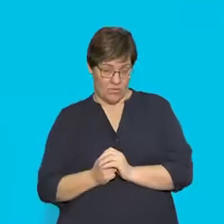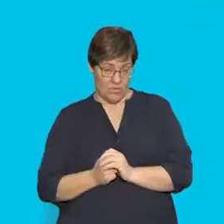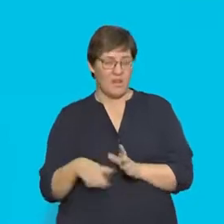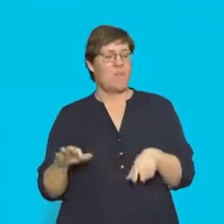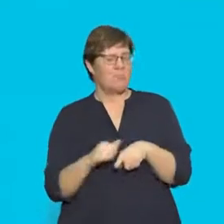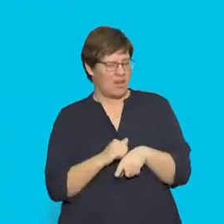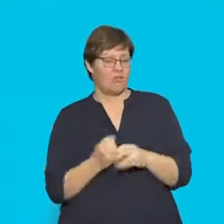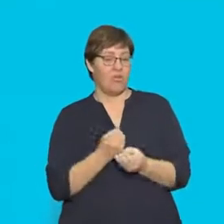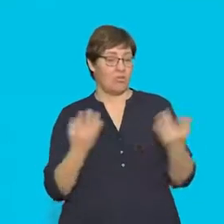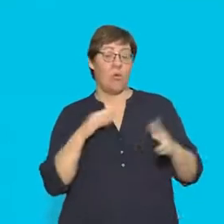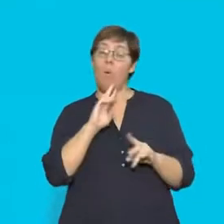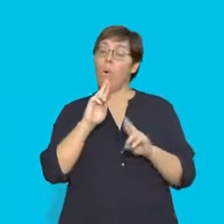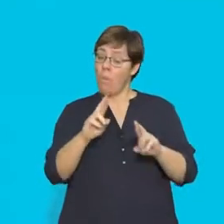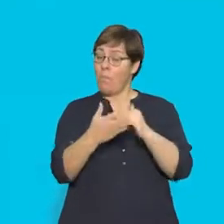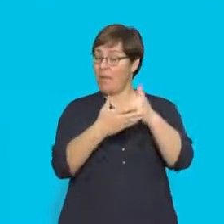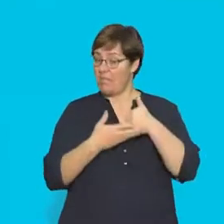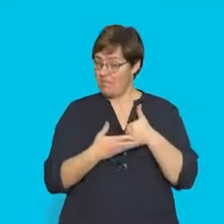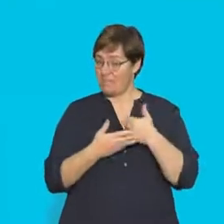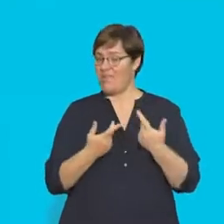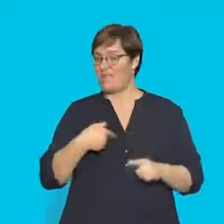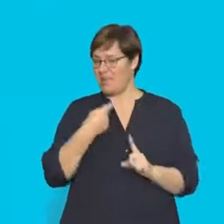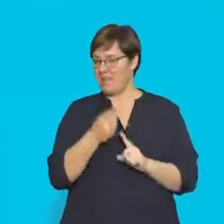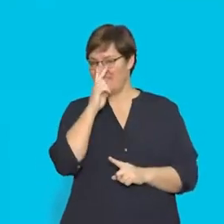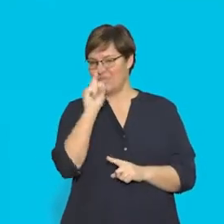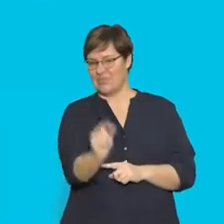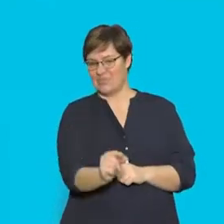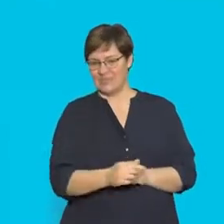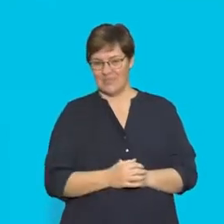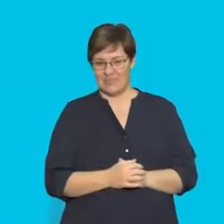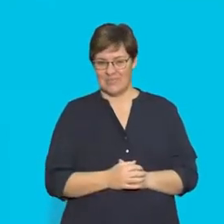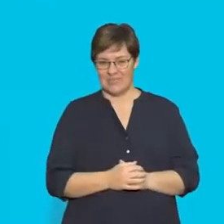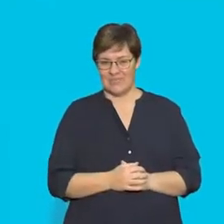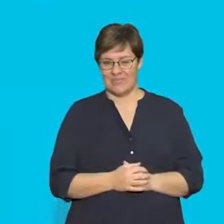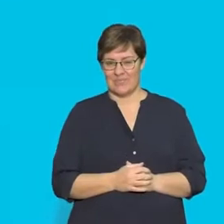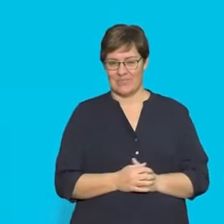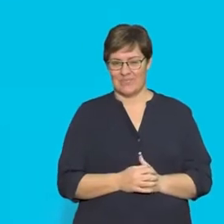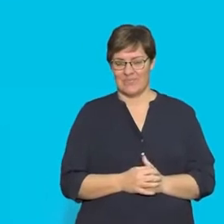of practice. I hope this has helped you. From me, we'll see you again soon. Bye.